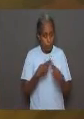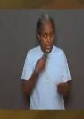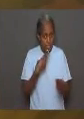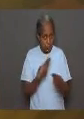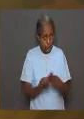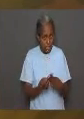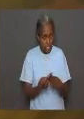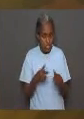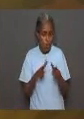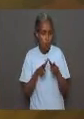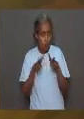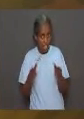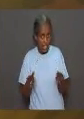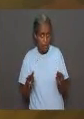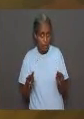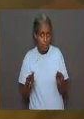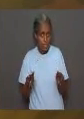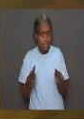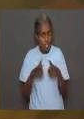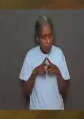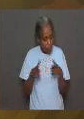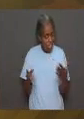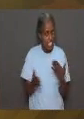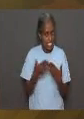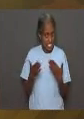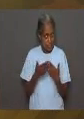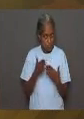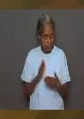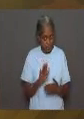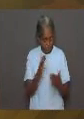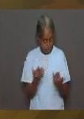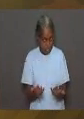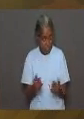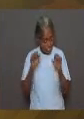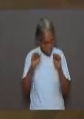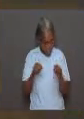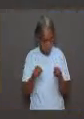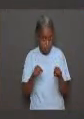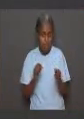Multiplication of variables is very simple for you now, is it not?